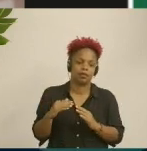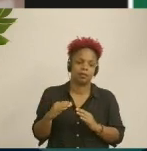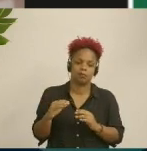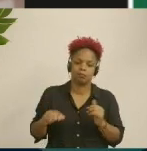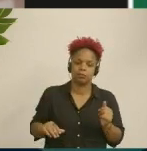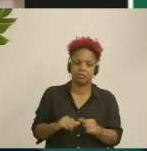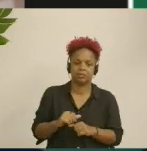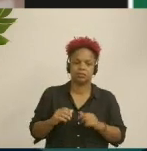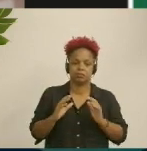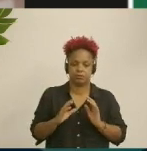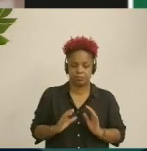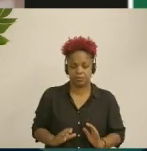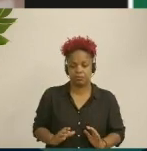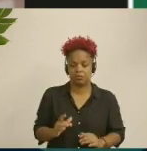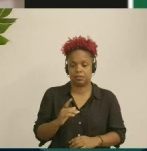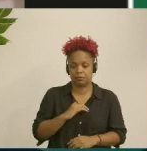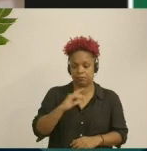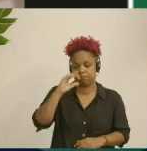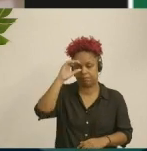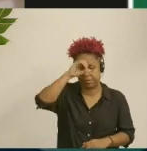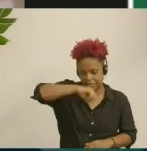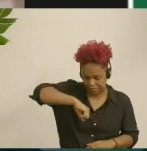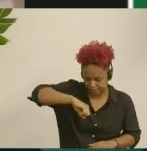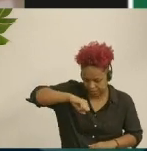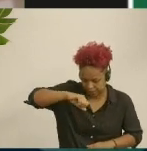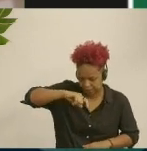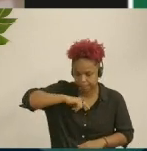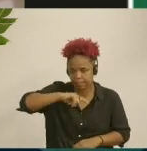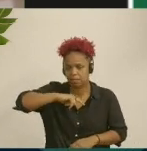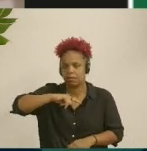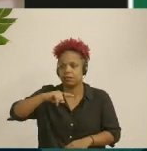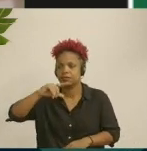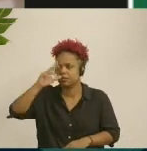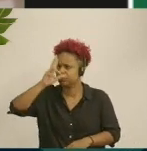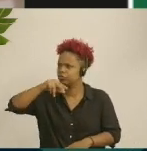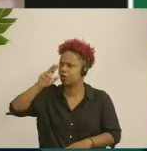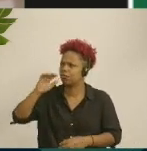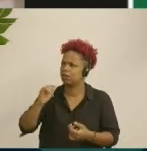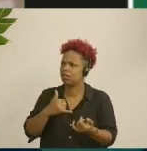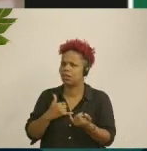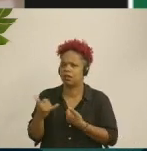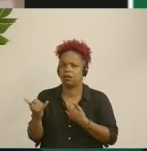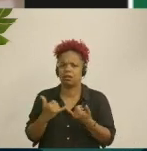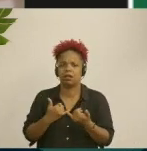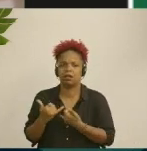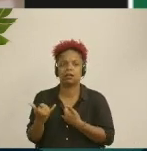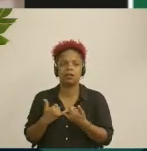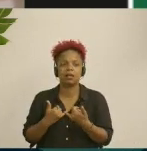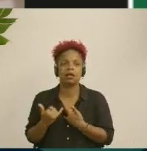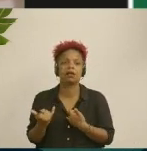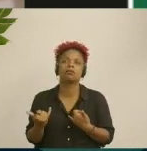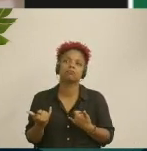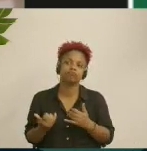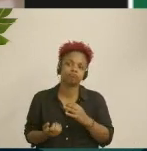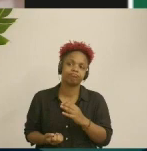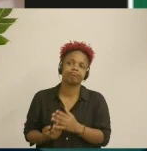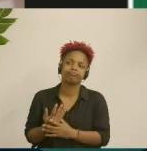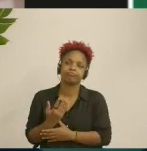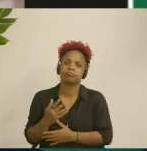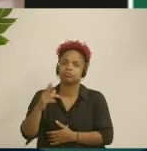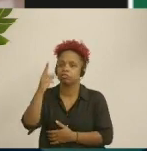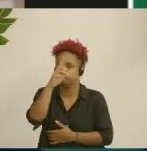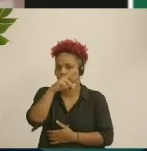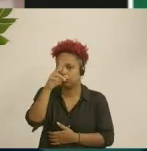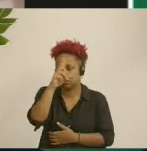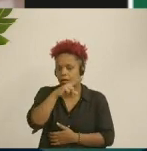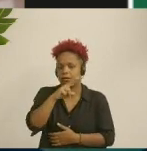storytelling. We think it's critical to be able to tell stories about a compelling problem, a viable policy, and that conducive politics, because you need